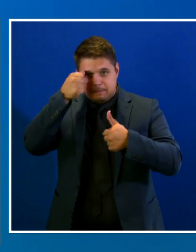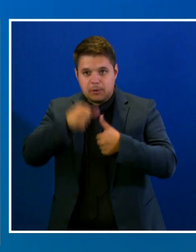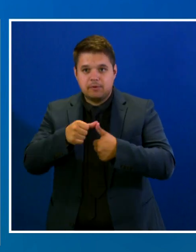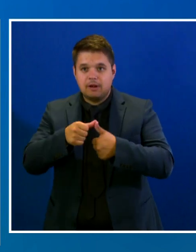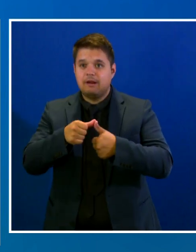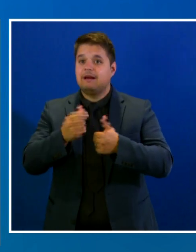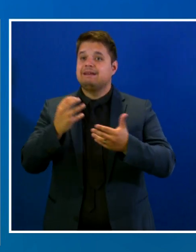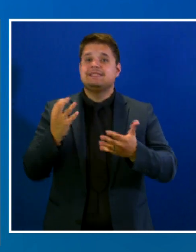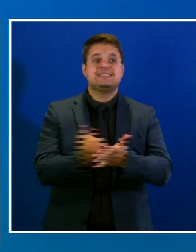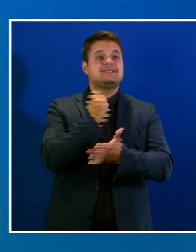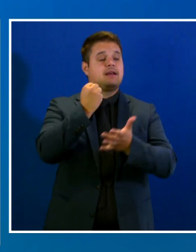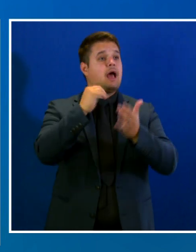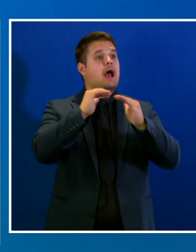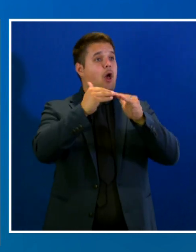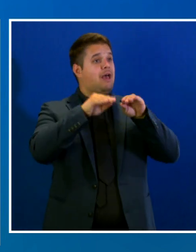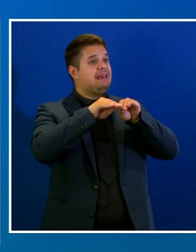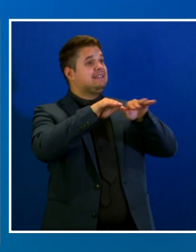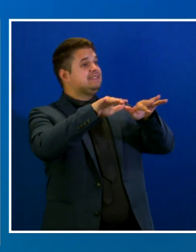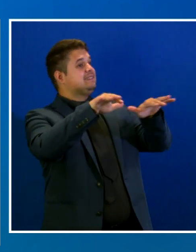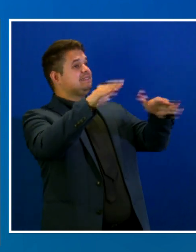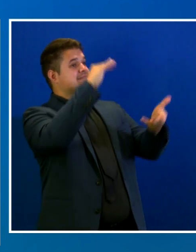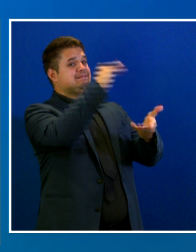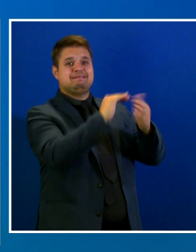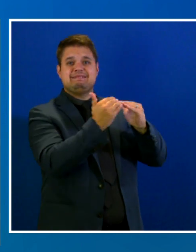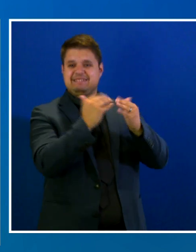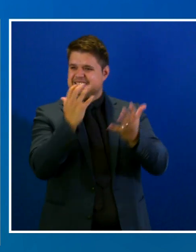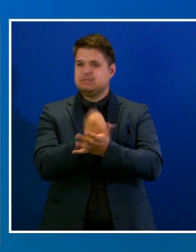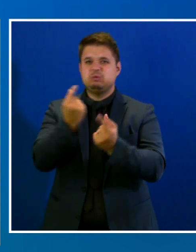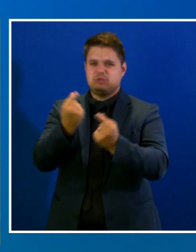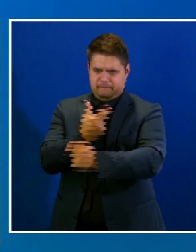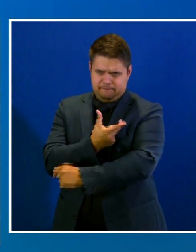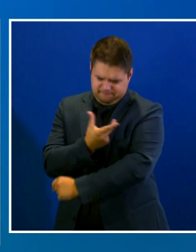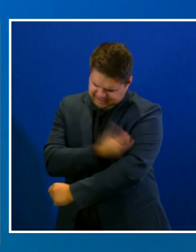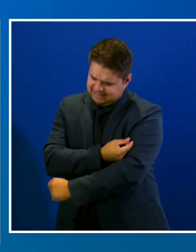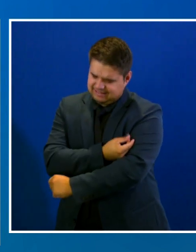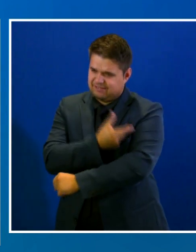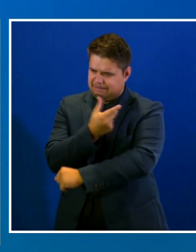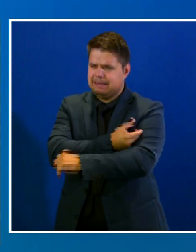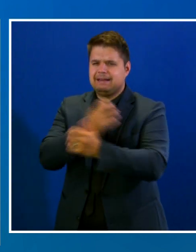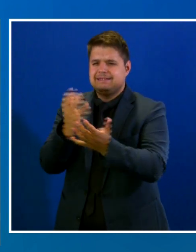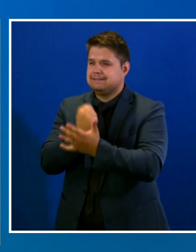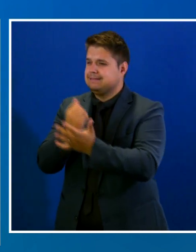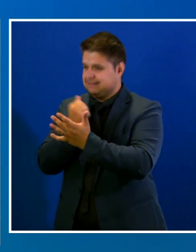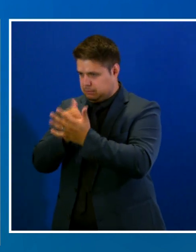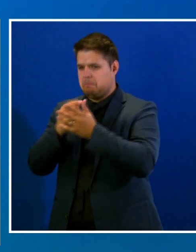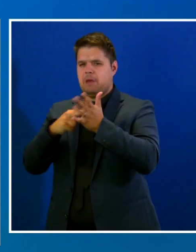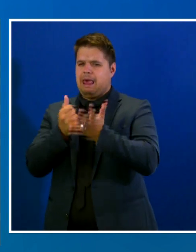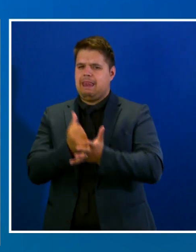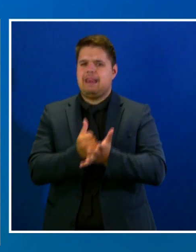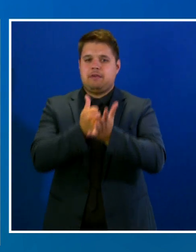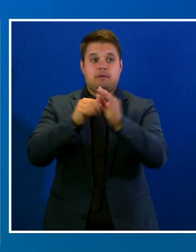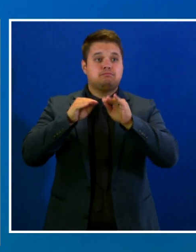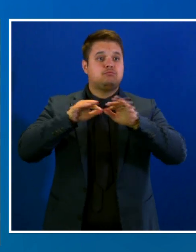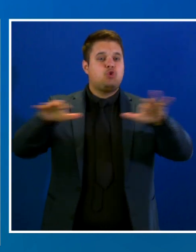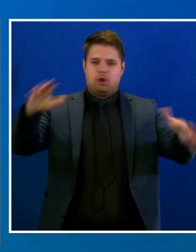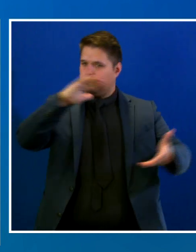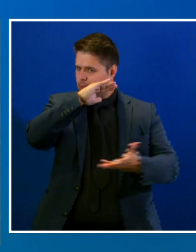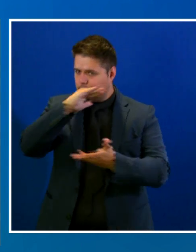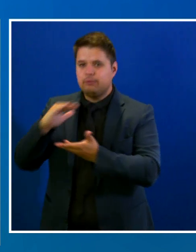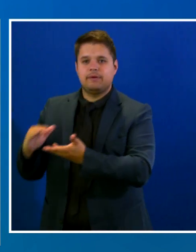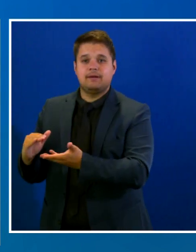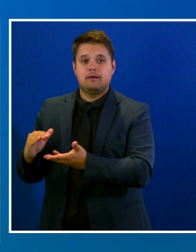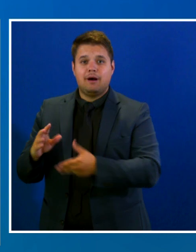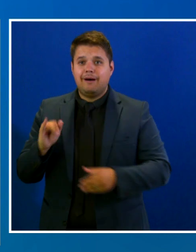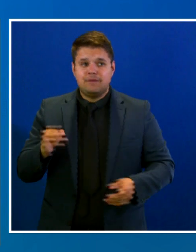painful cycle of COVID-19 resurgence and ongoing restrictions. If you have not been